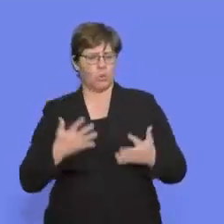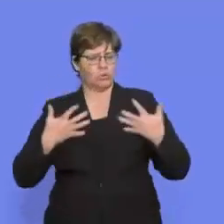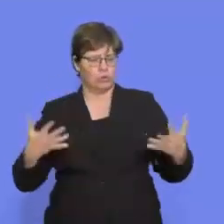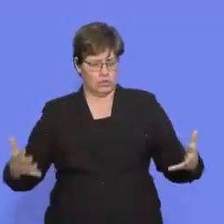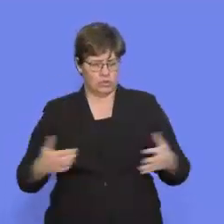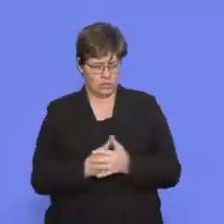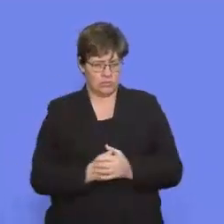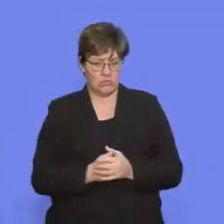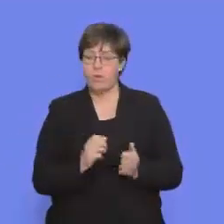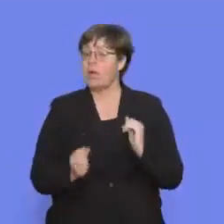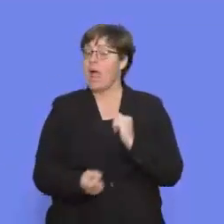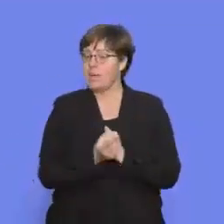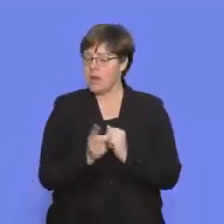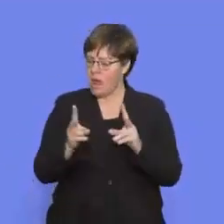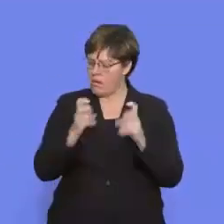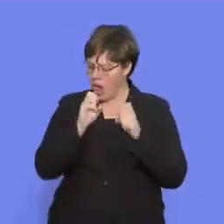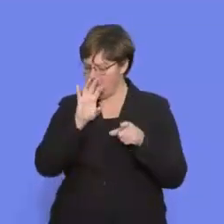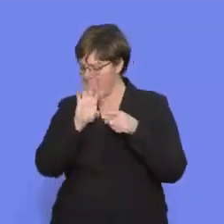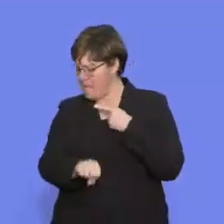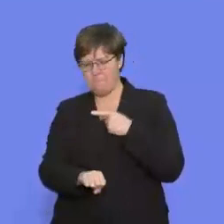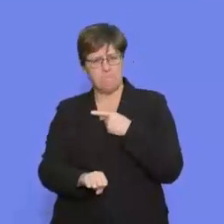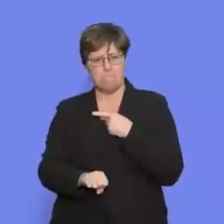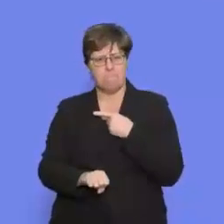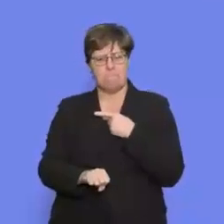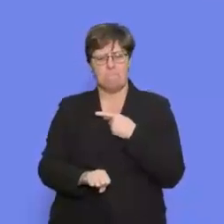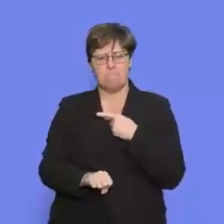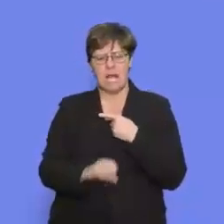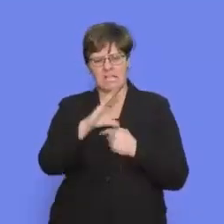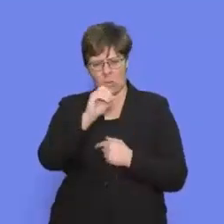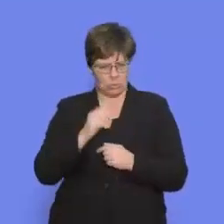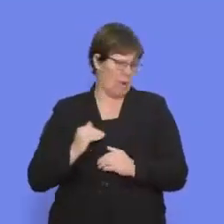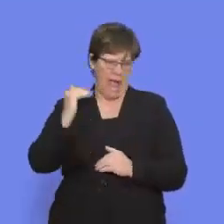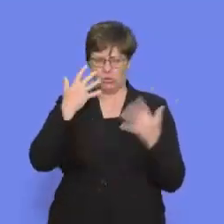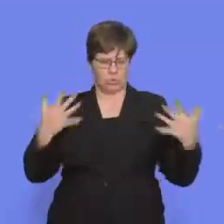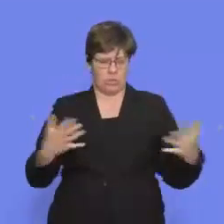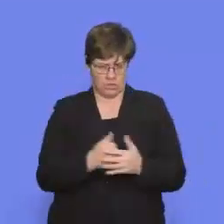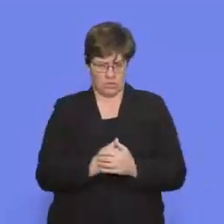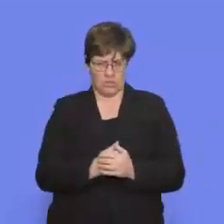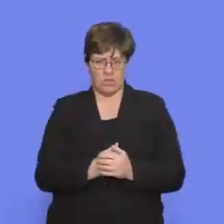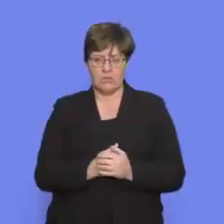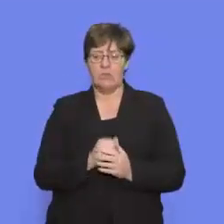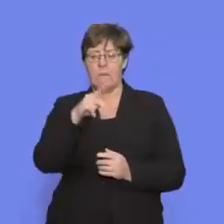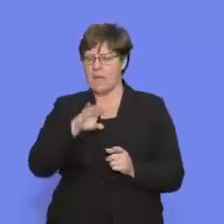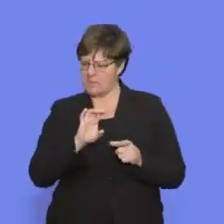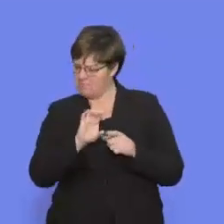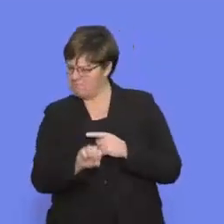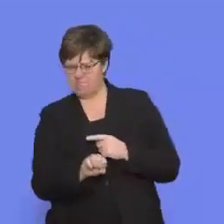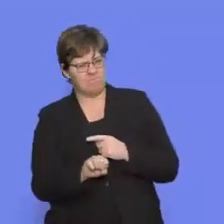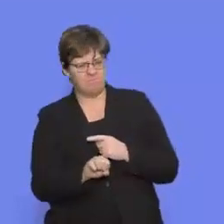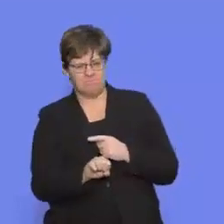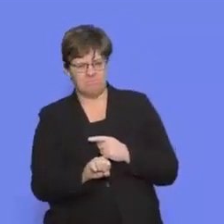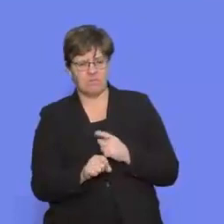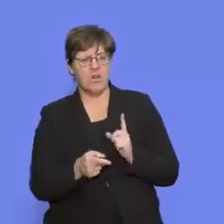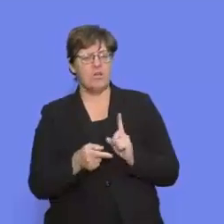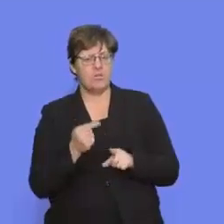detect. Then low pH detected by chemoreceptors. Remember the